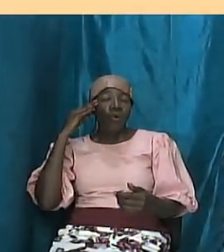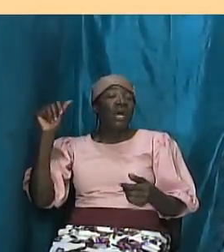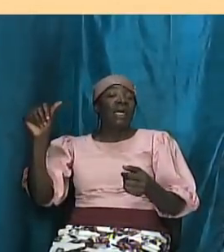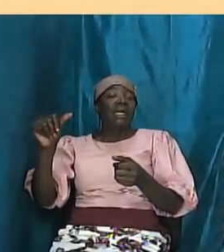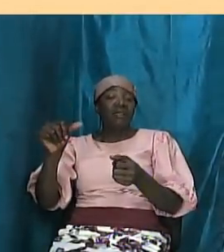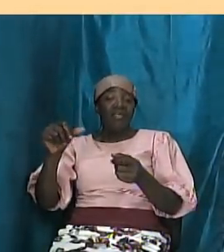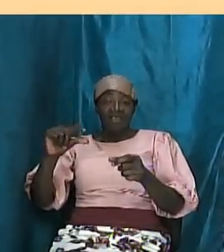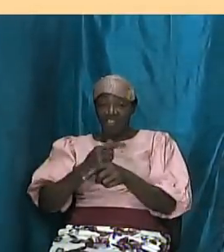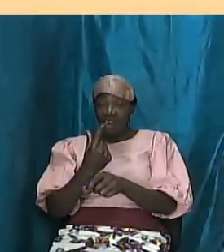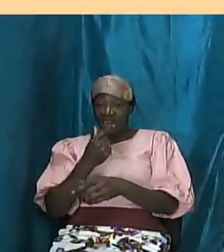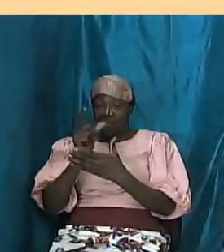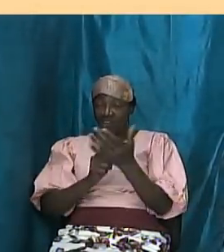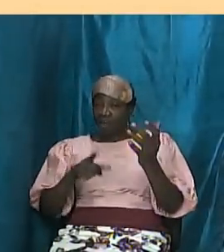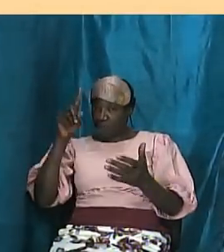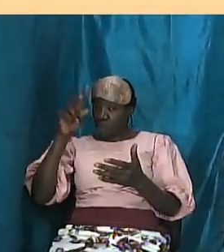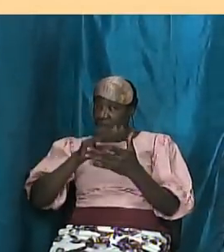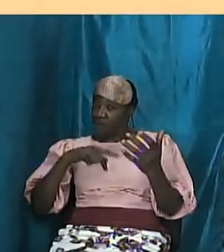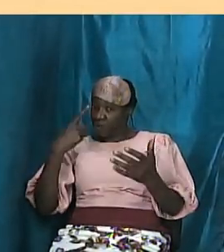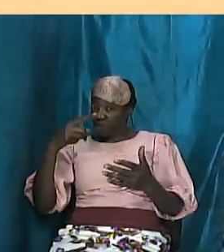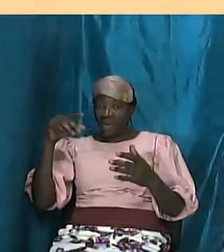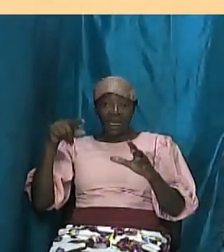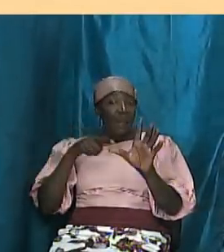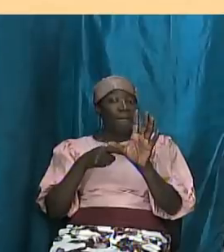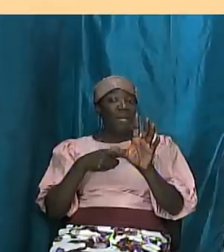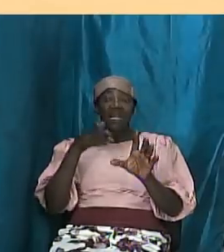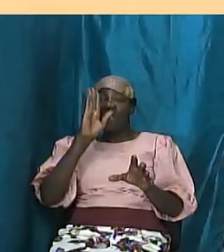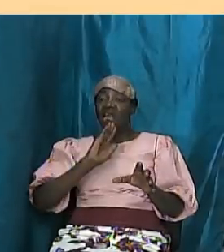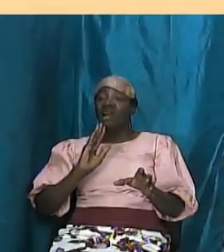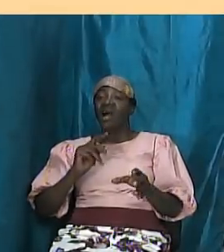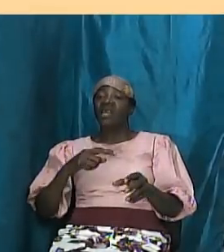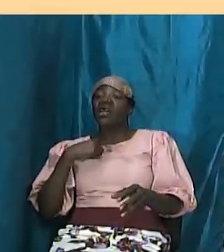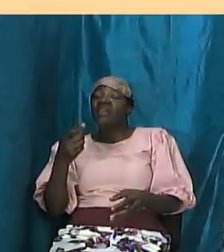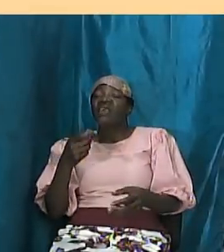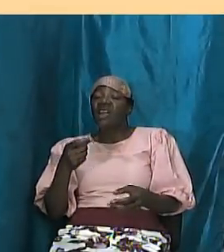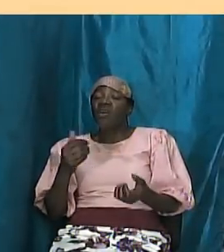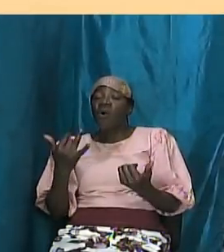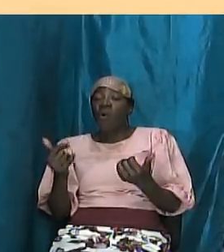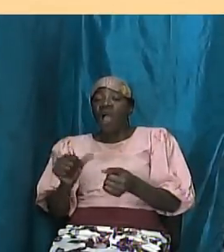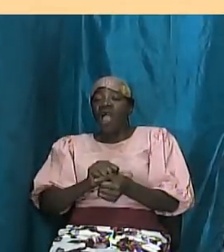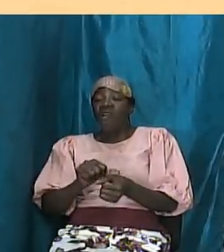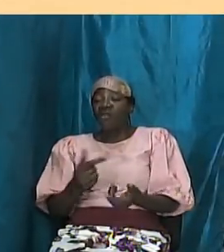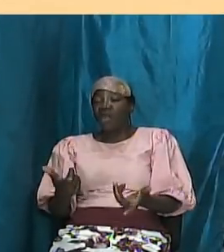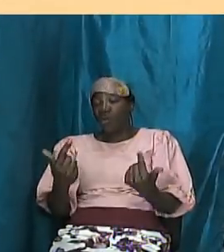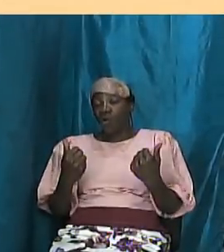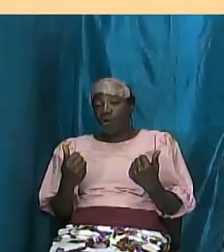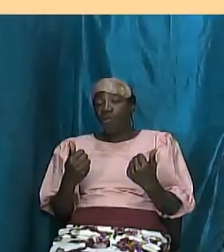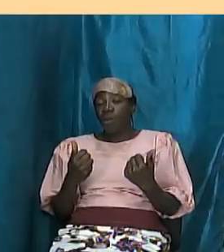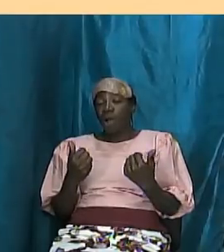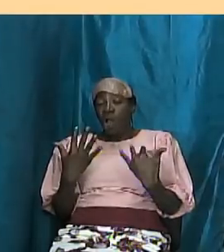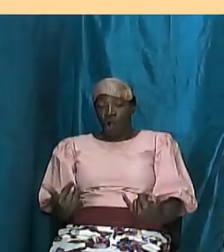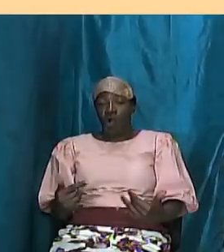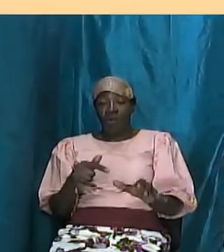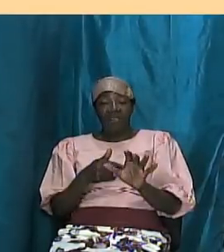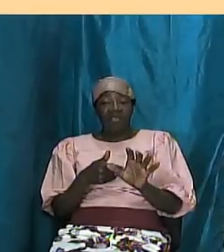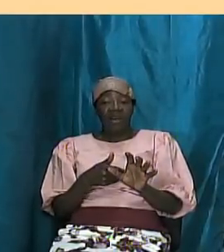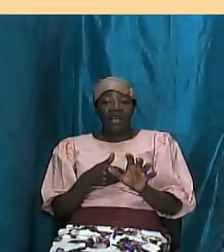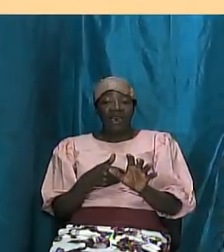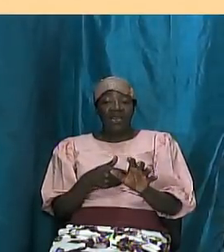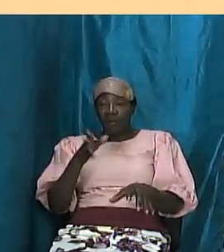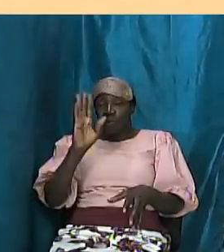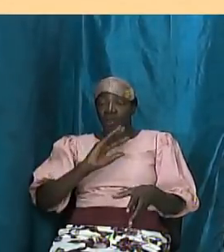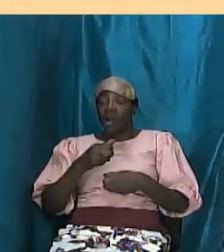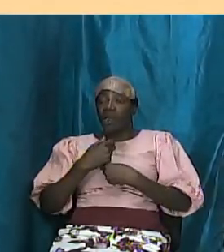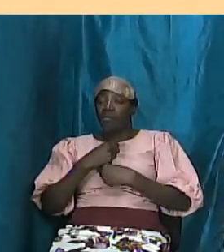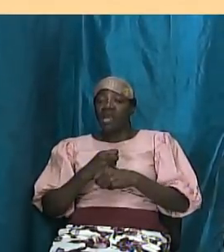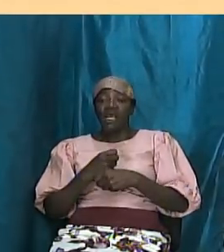beginning God. He tells us how everything came about here. He tells us how it started. Of course, he makes us know who started